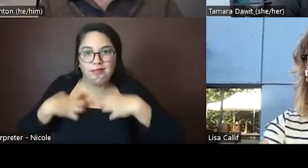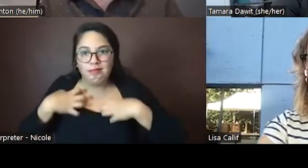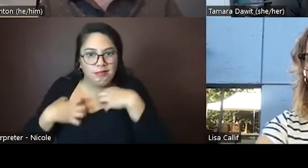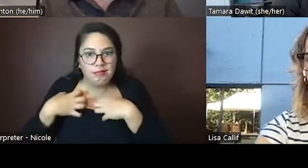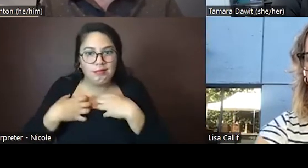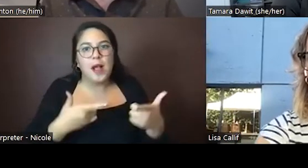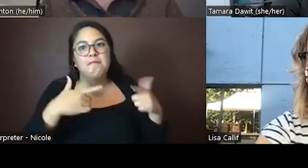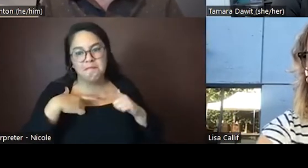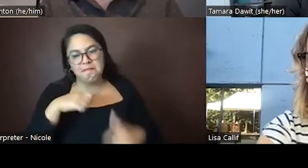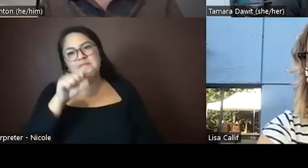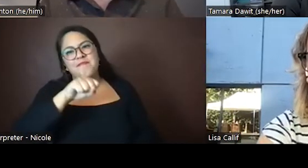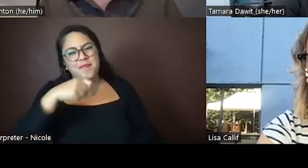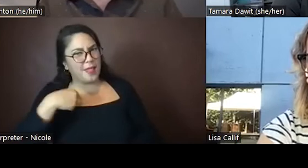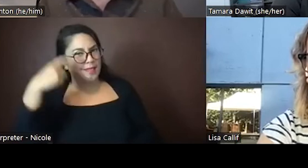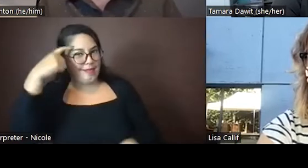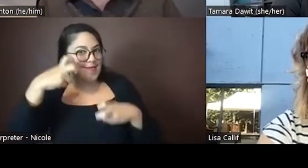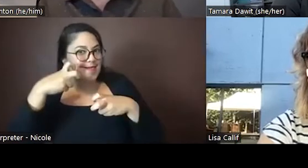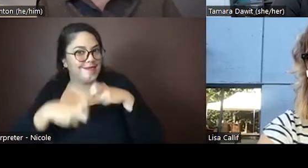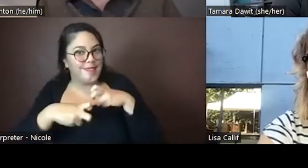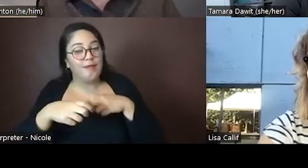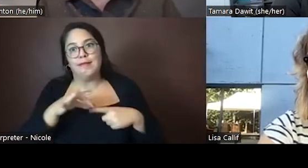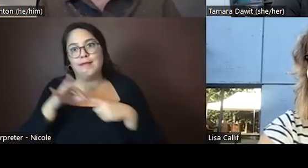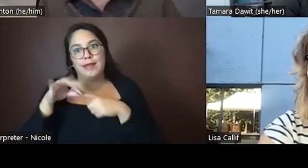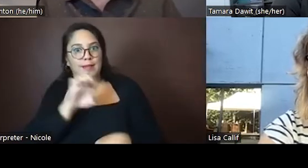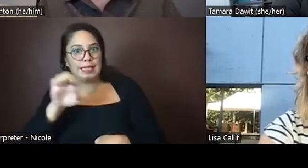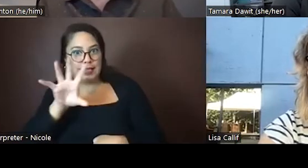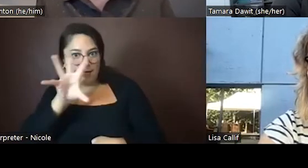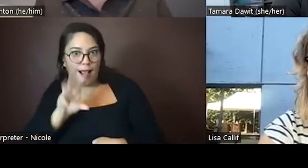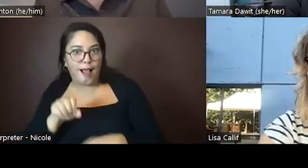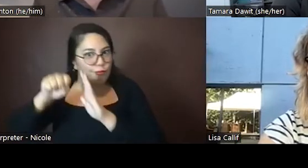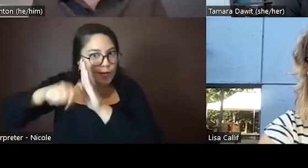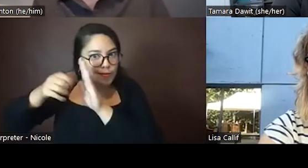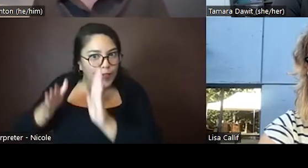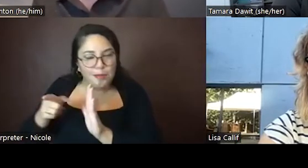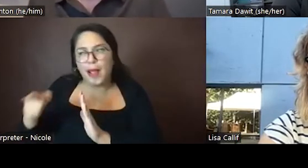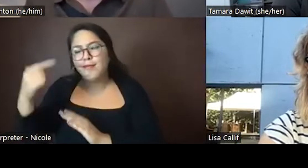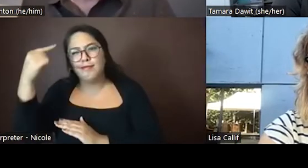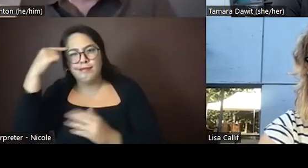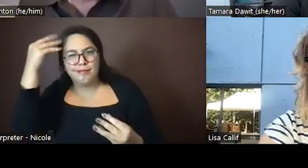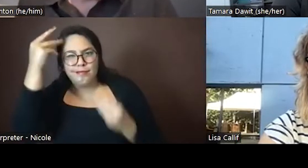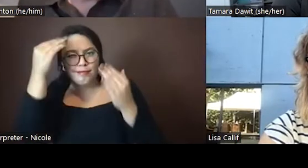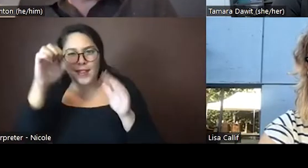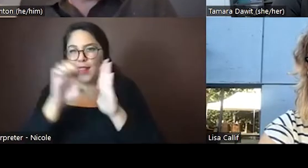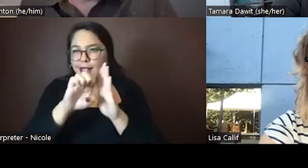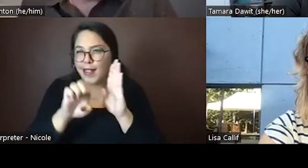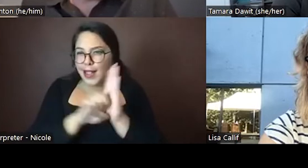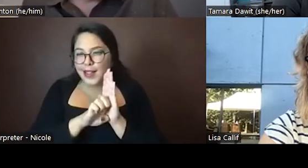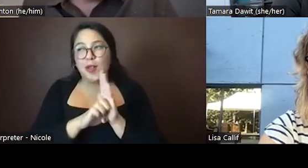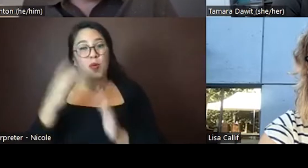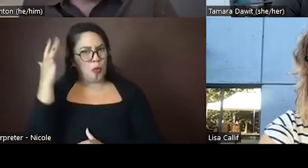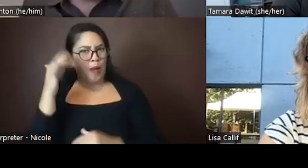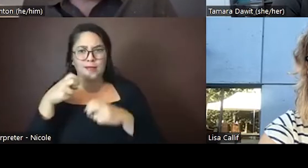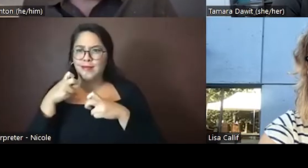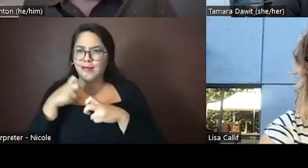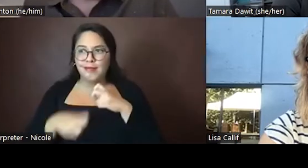hard for filmmakers often in East Africa to think about these questions of ethics because it's so difficult for them to